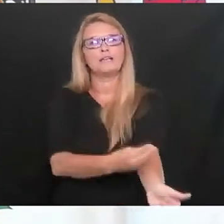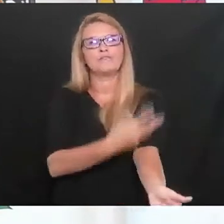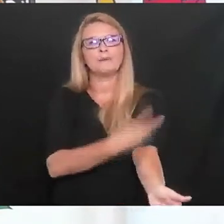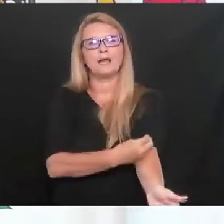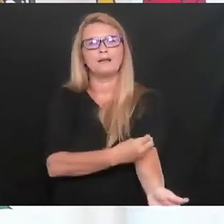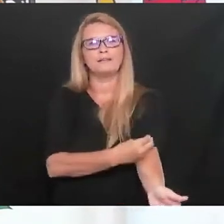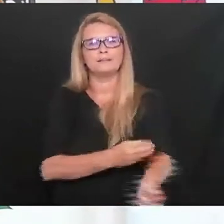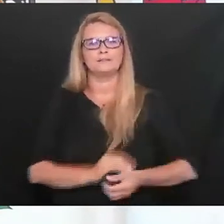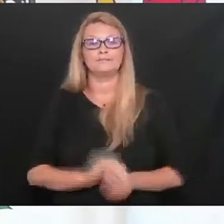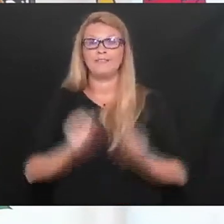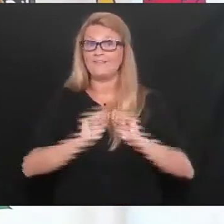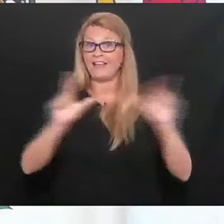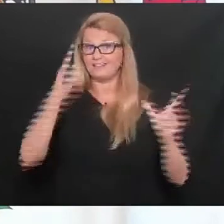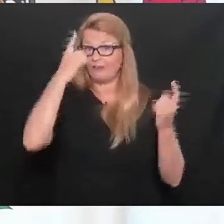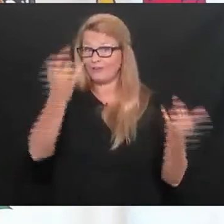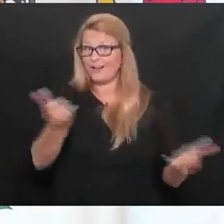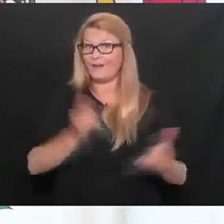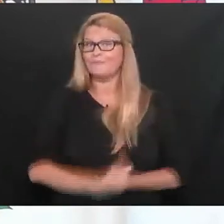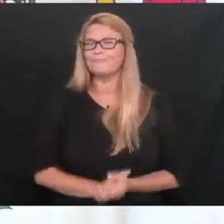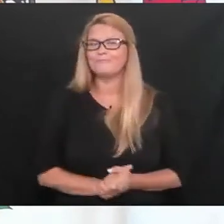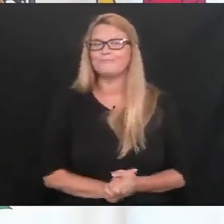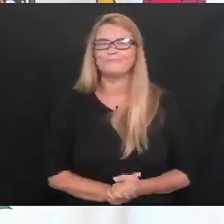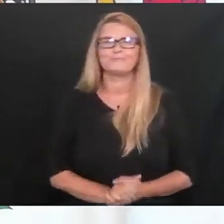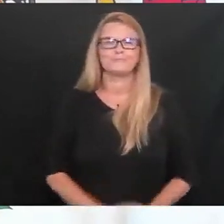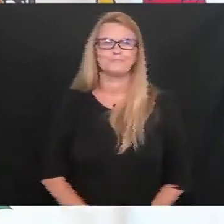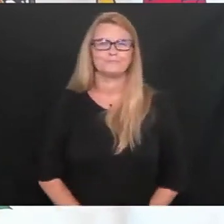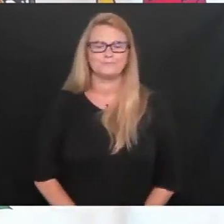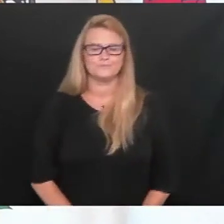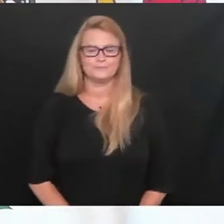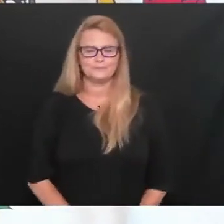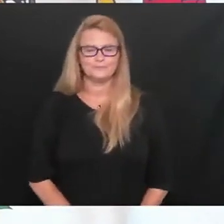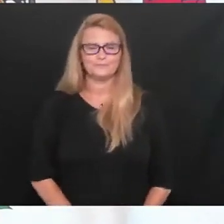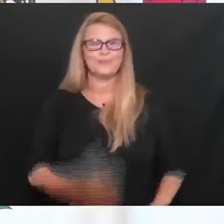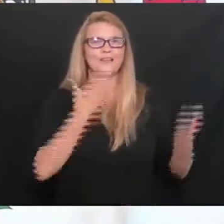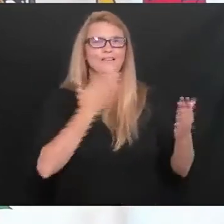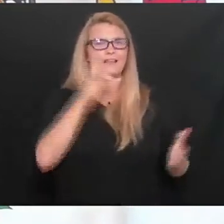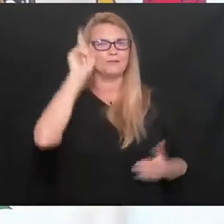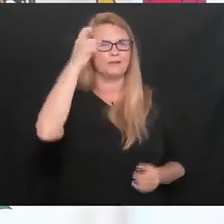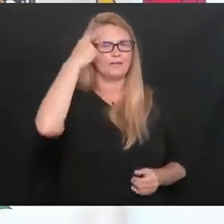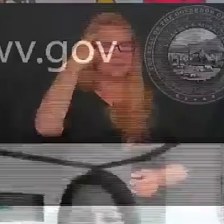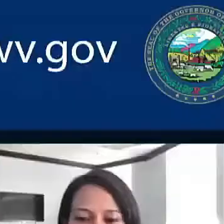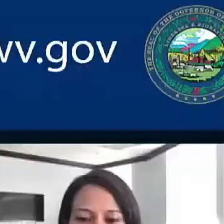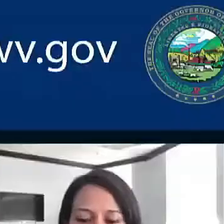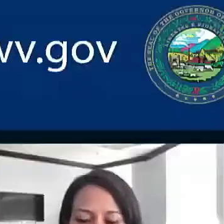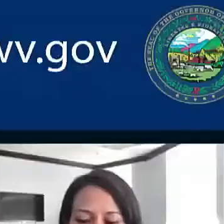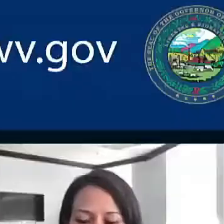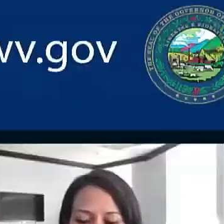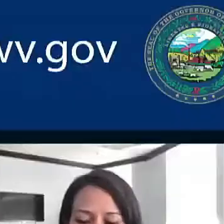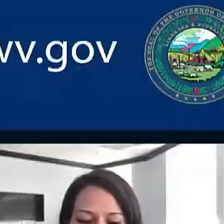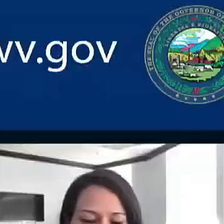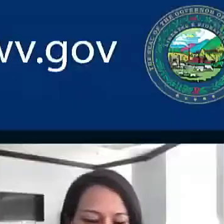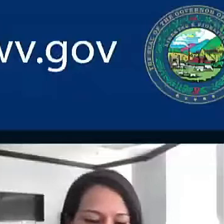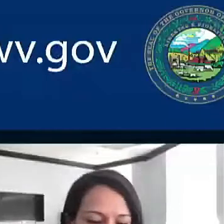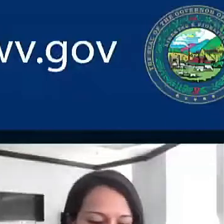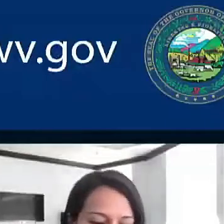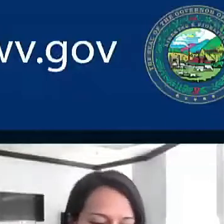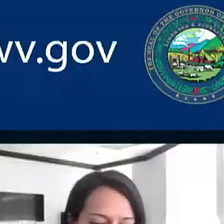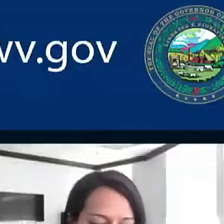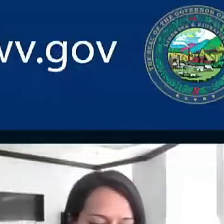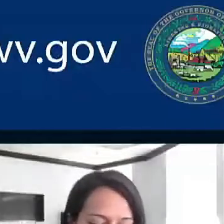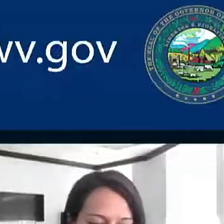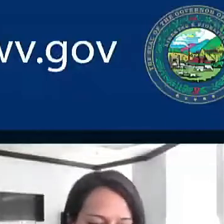But that's all I got right now. Thank you. All right, thank you, Governor. Let's now go to Dr. Clay Marsh, our coronavirus